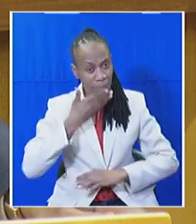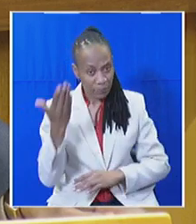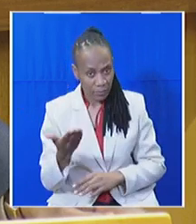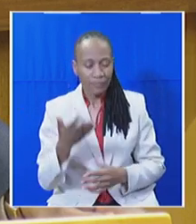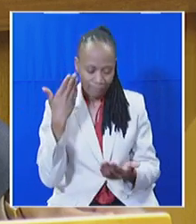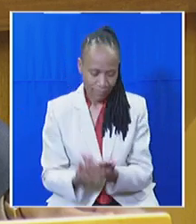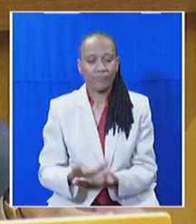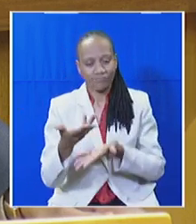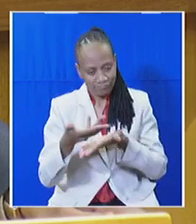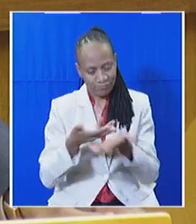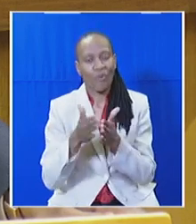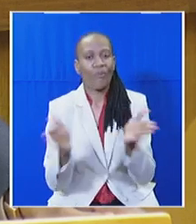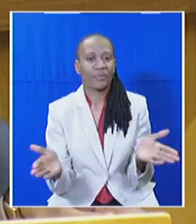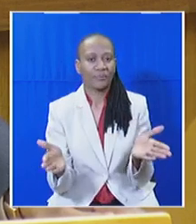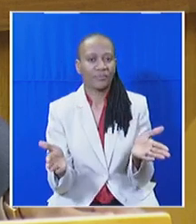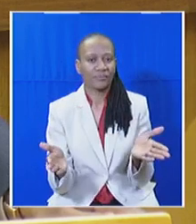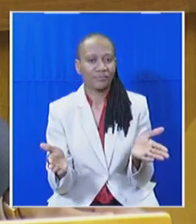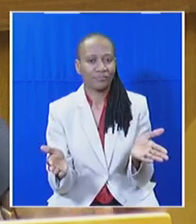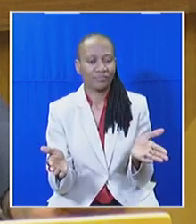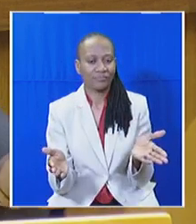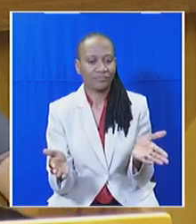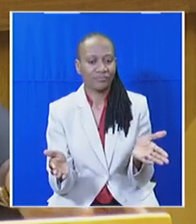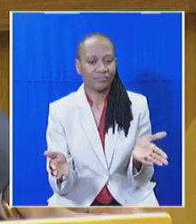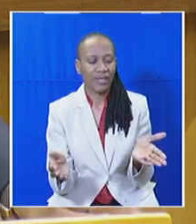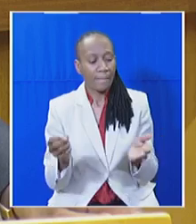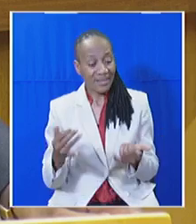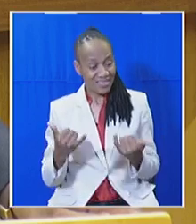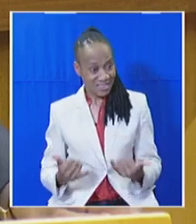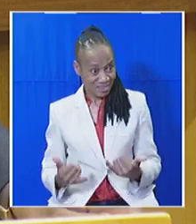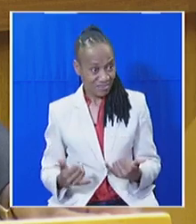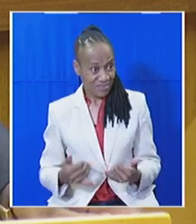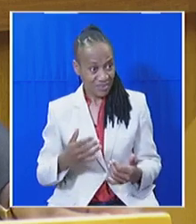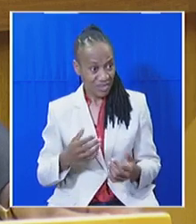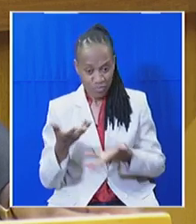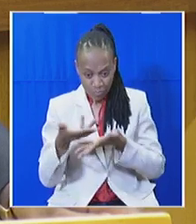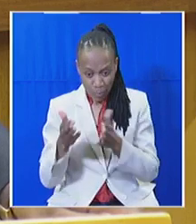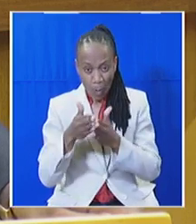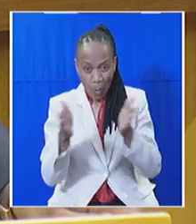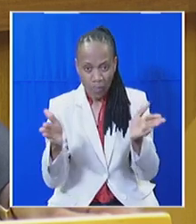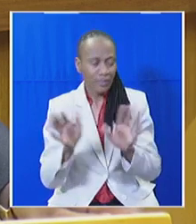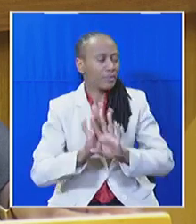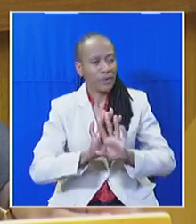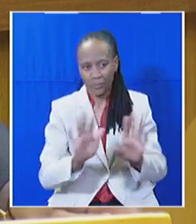the matters. But I don't think I would want to dwell on the matters here, on the content.